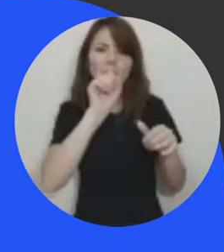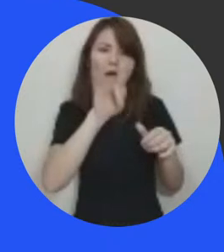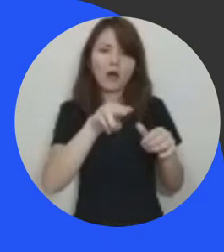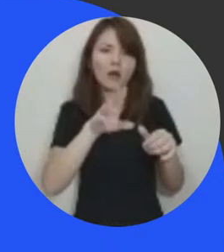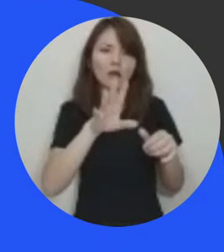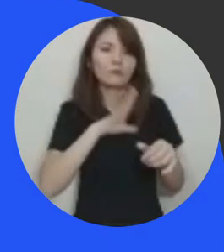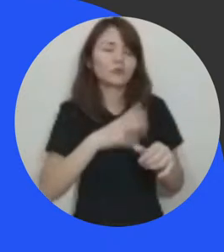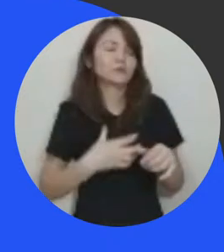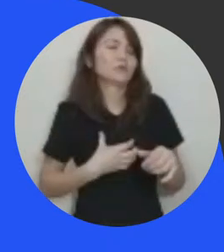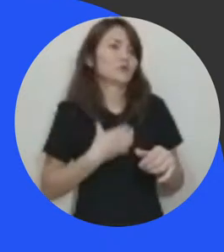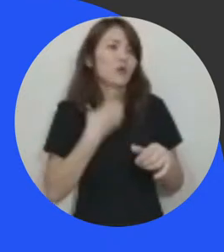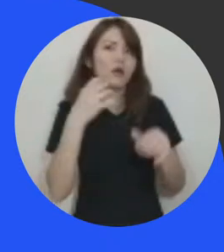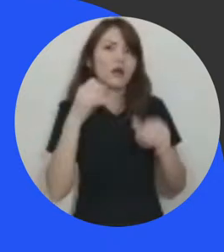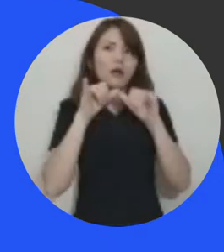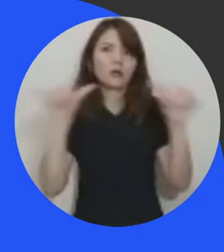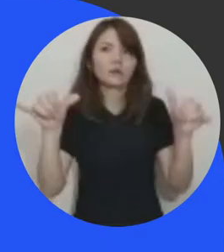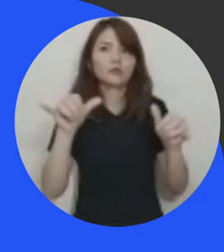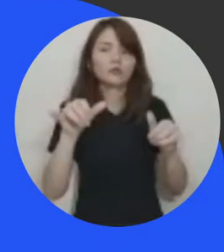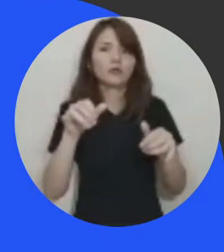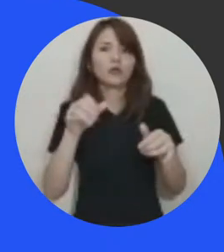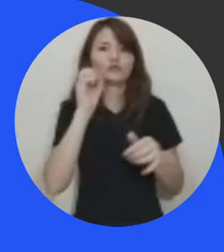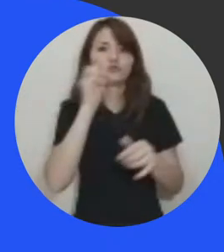China?